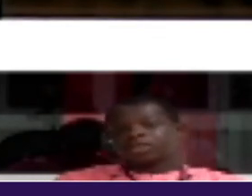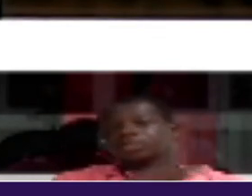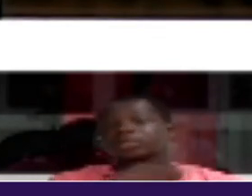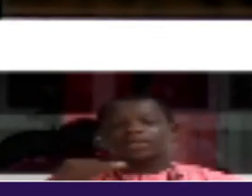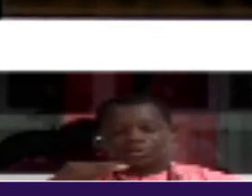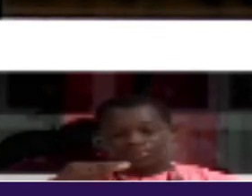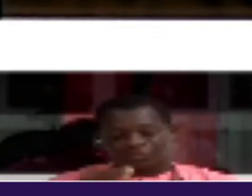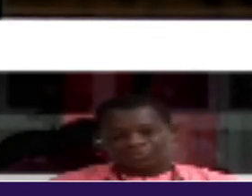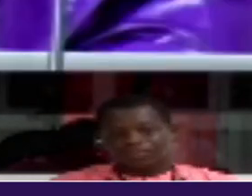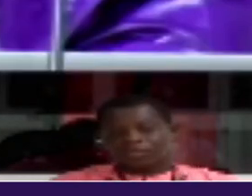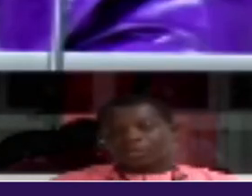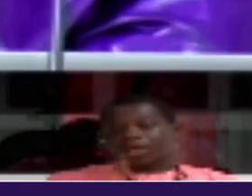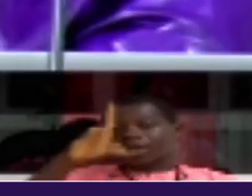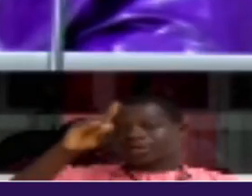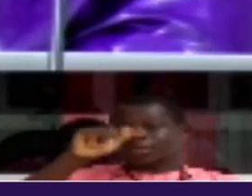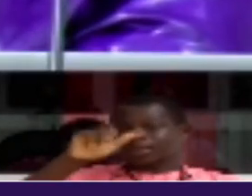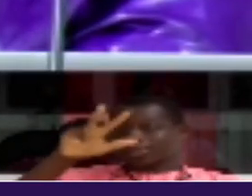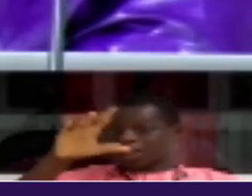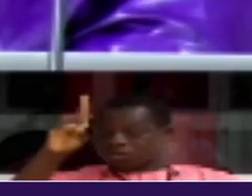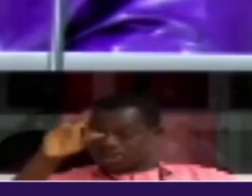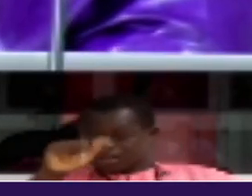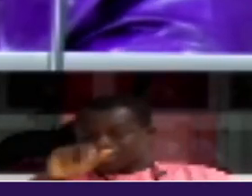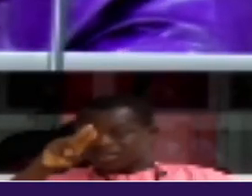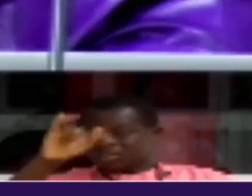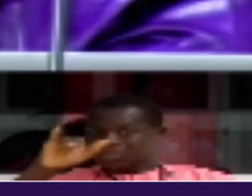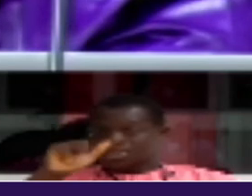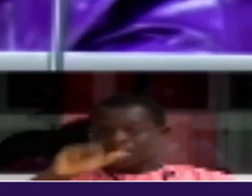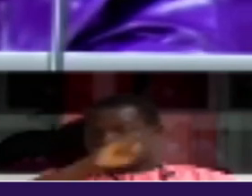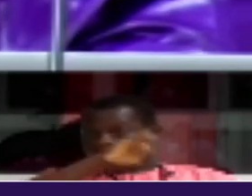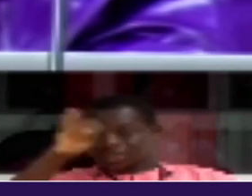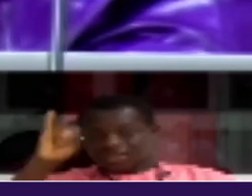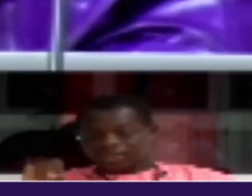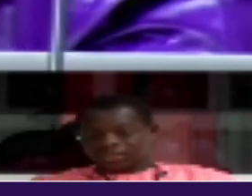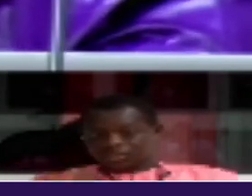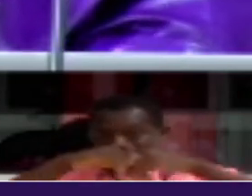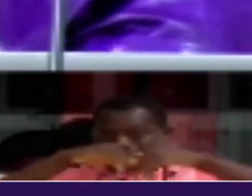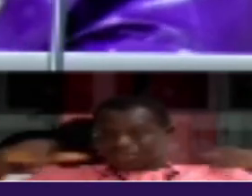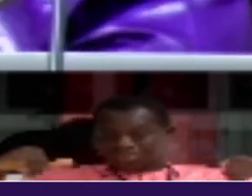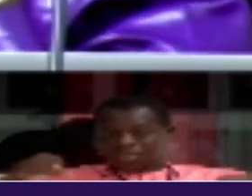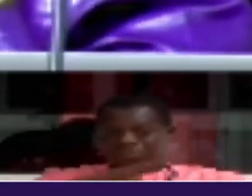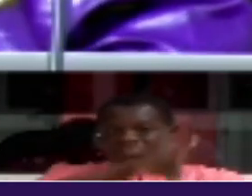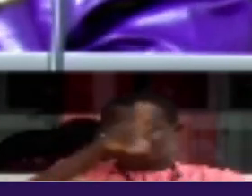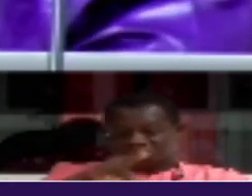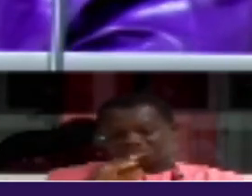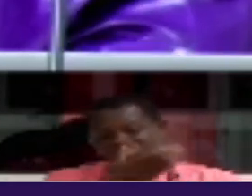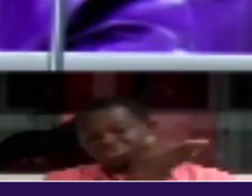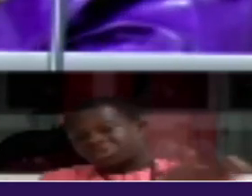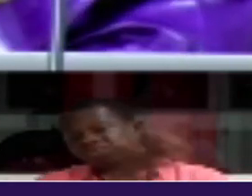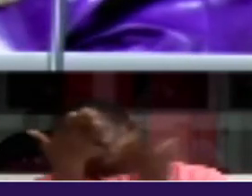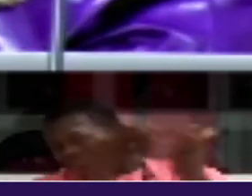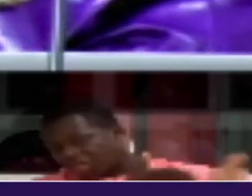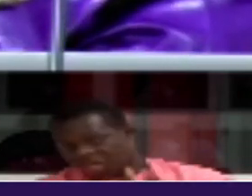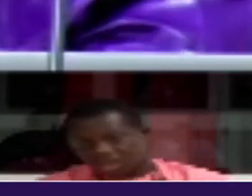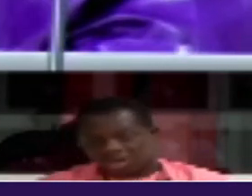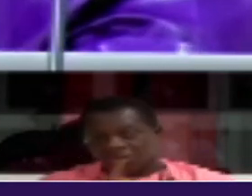executed Dawda Nyassi in cold blood in this isolated area, and you left him there. You are